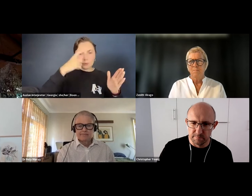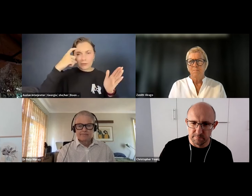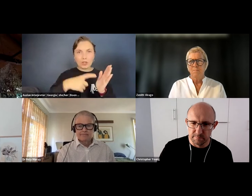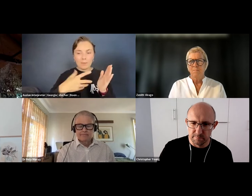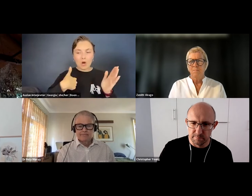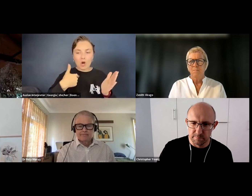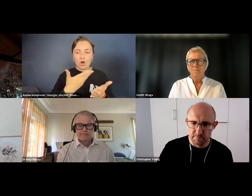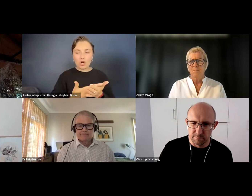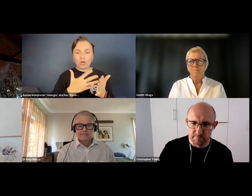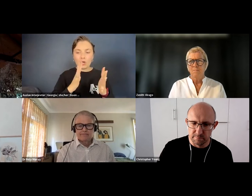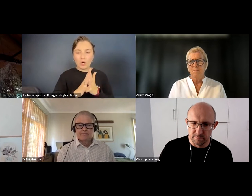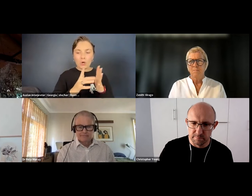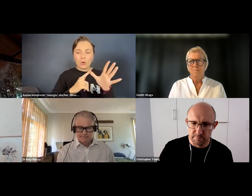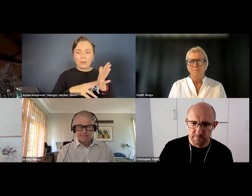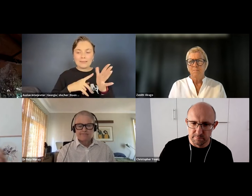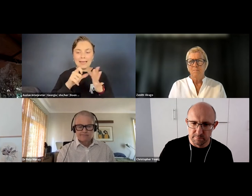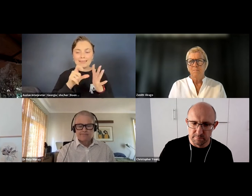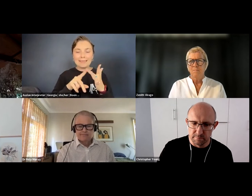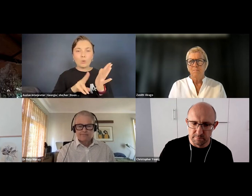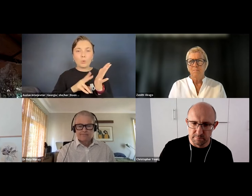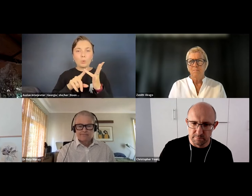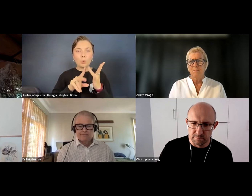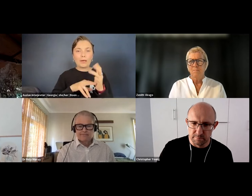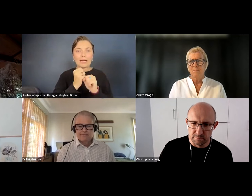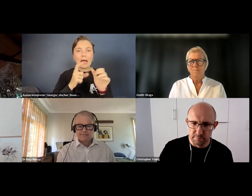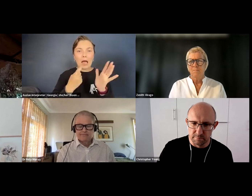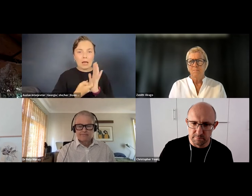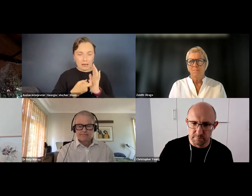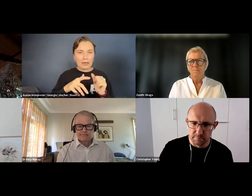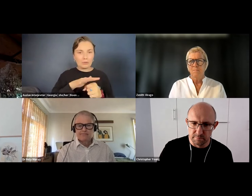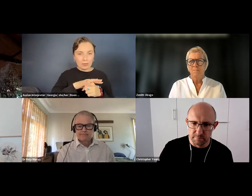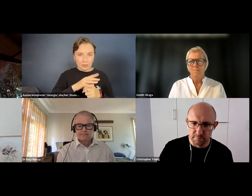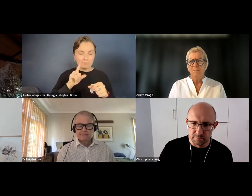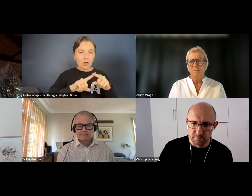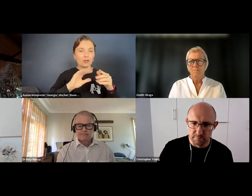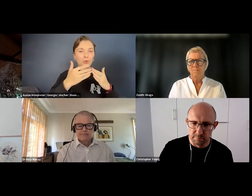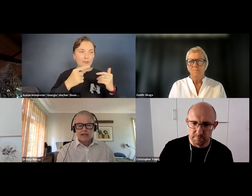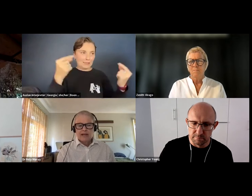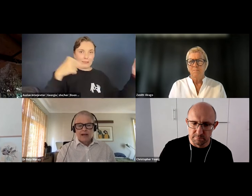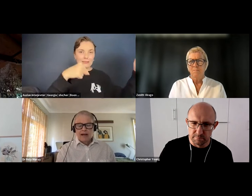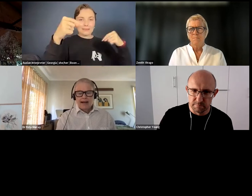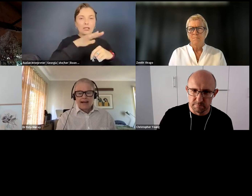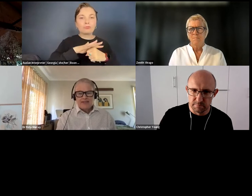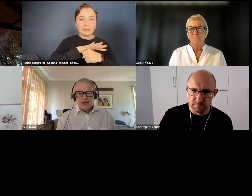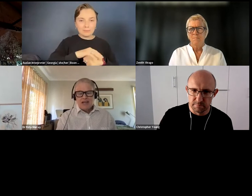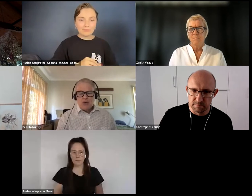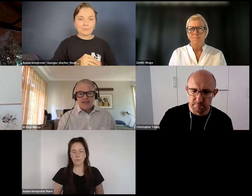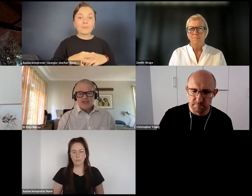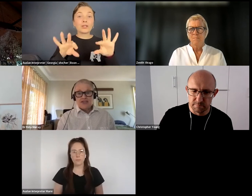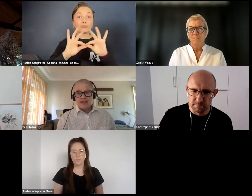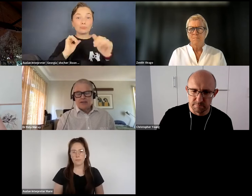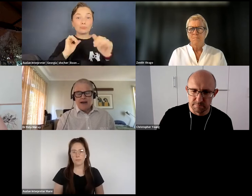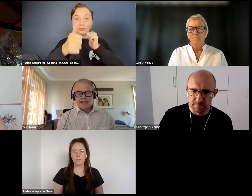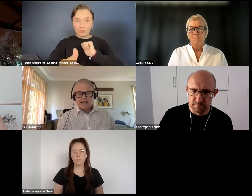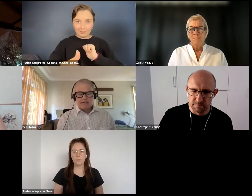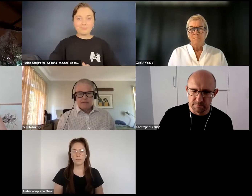on Wadandi Noongar country, and that's much of the area that this coming together happened. I have so many